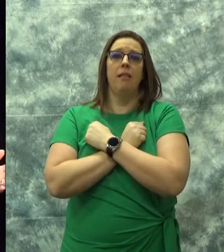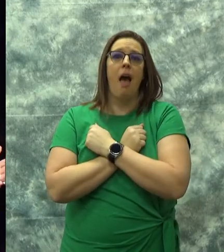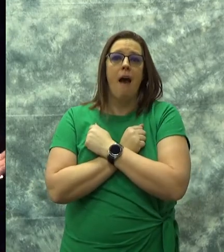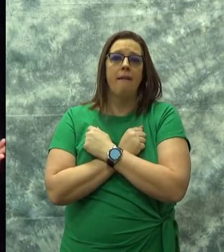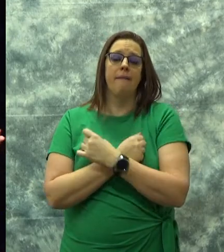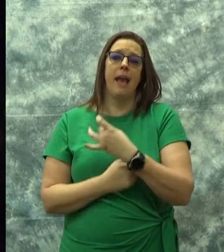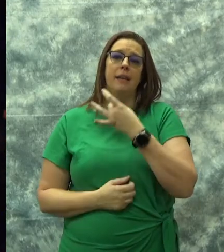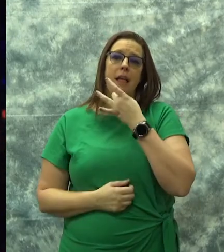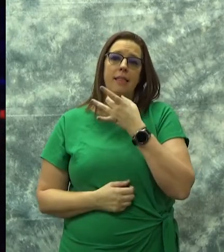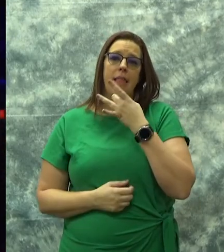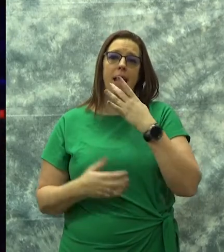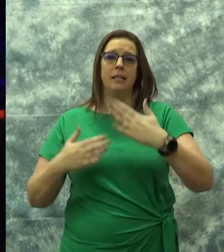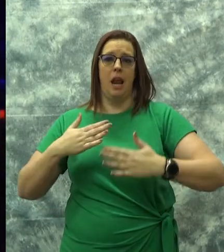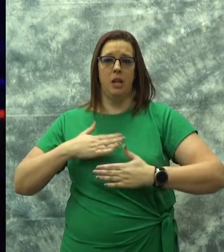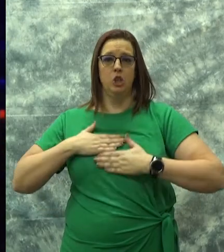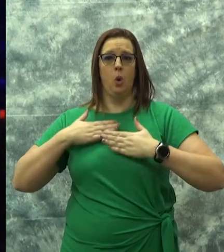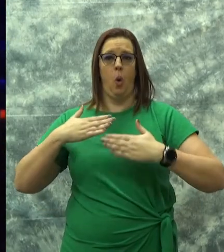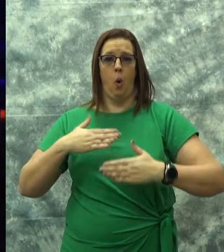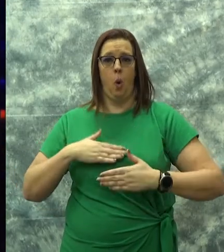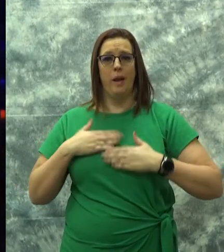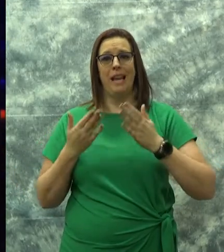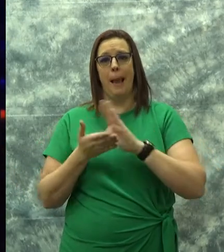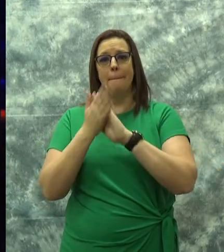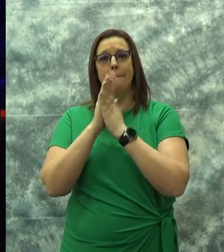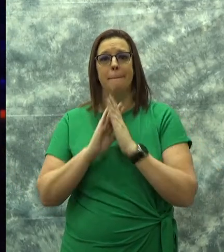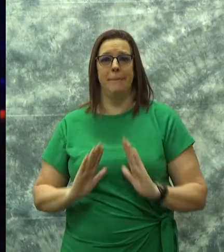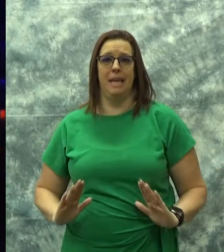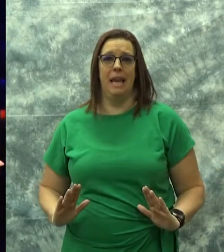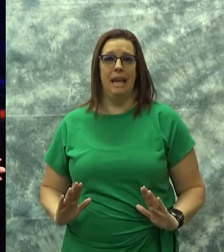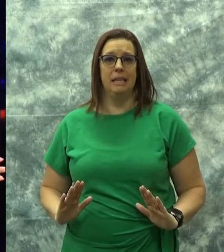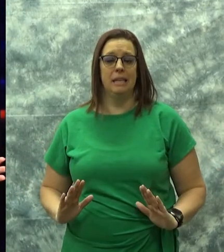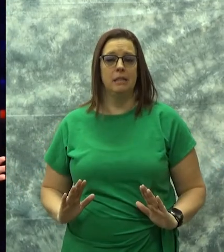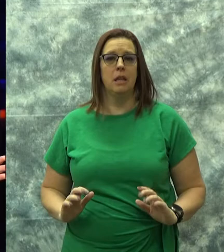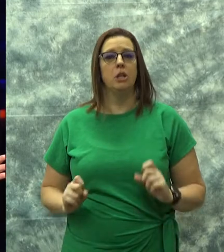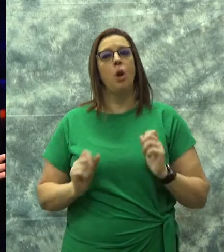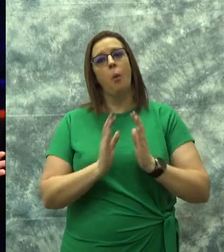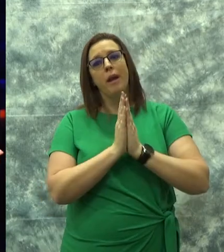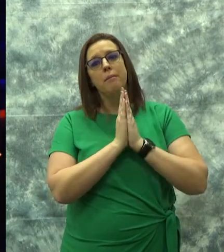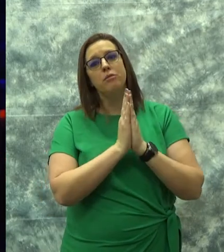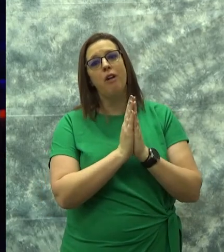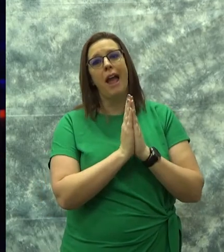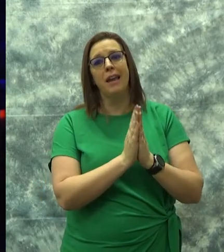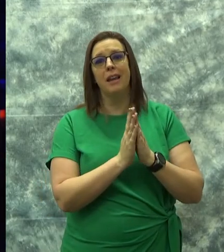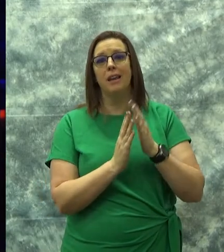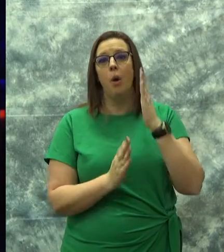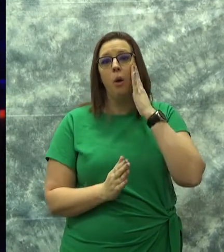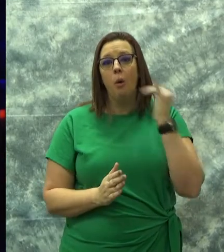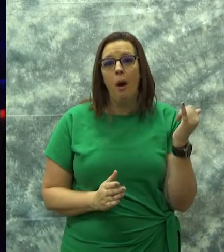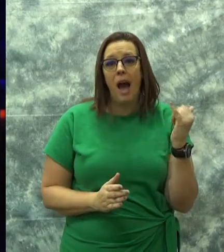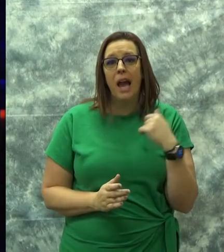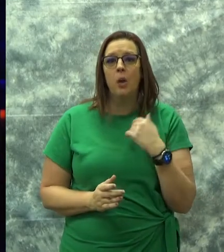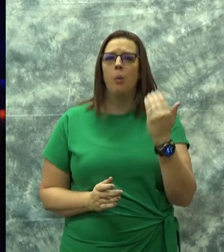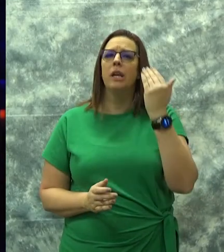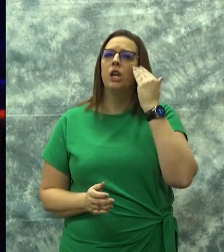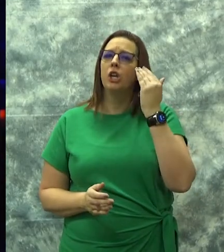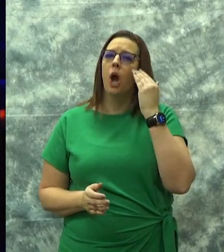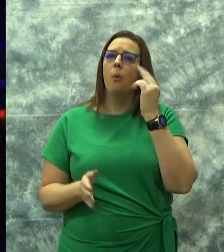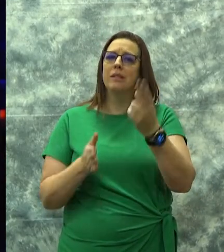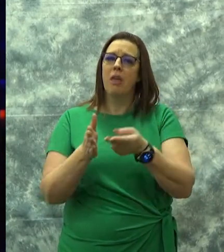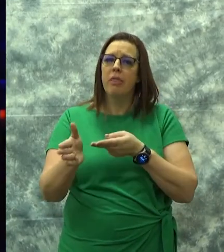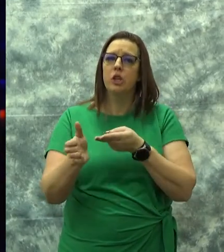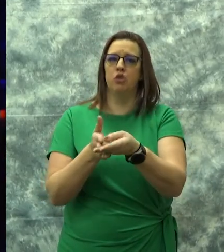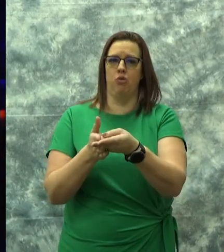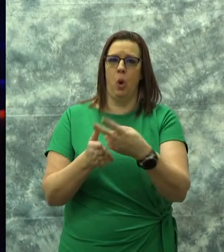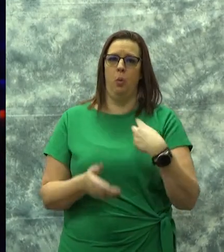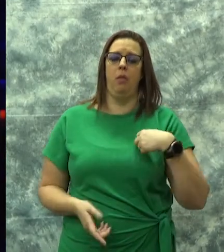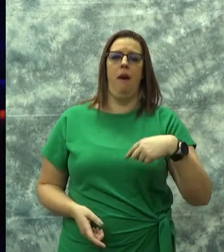love and light and joy and peace. We pray this prayer because we know this is the